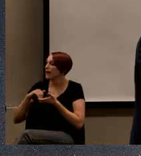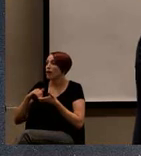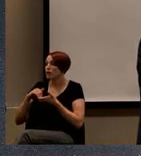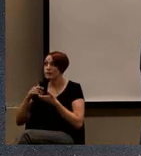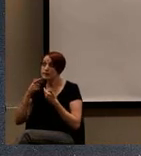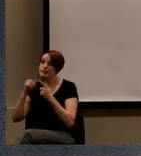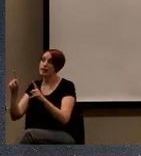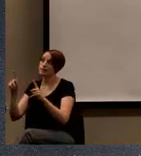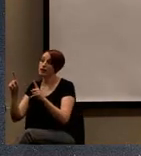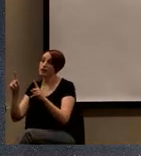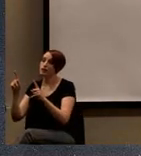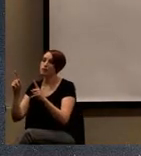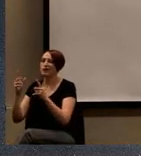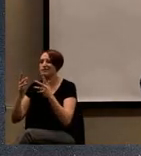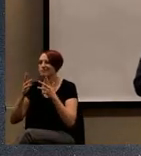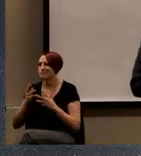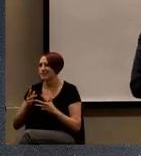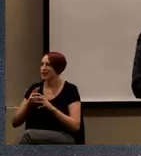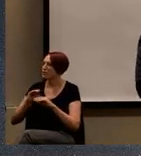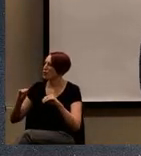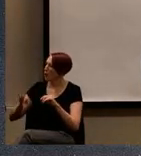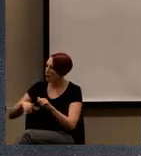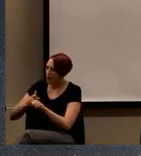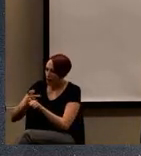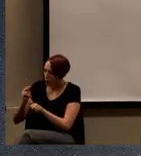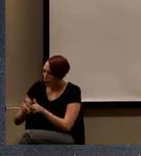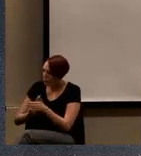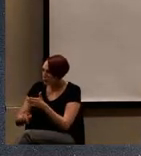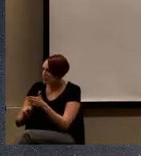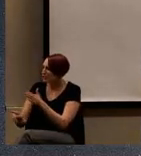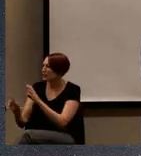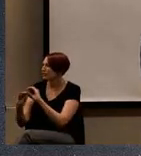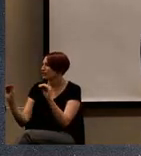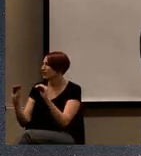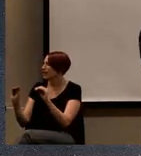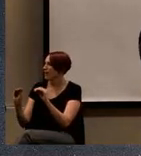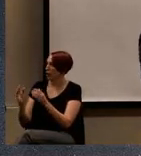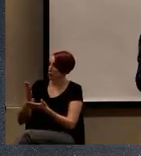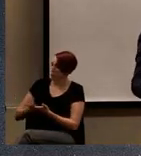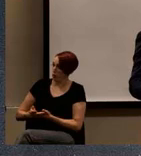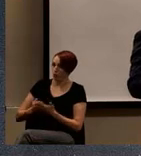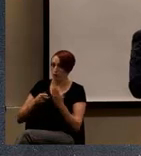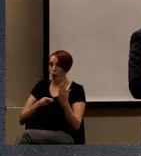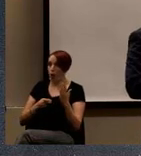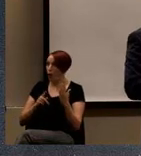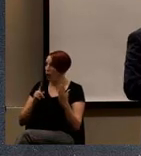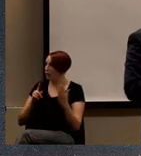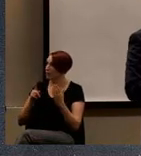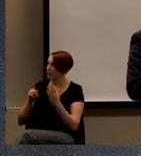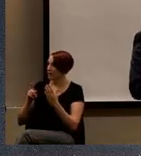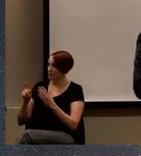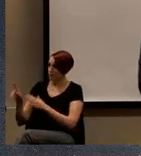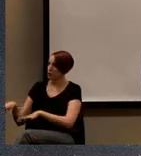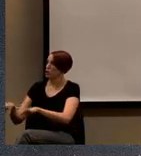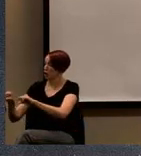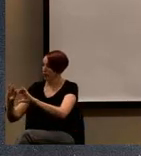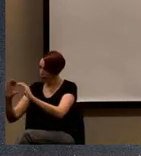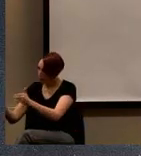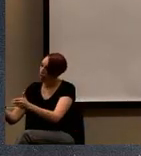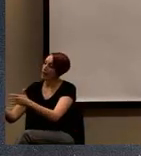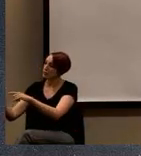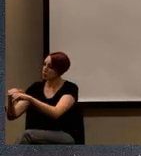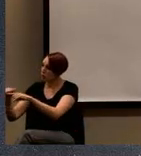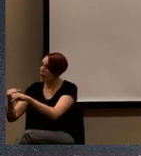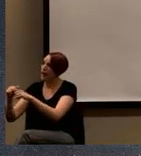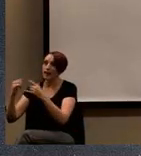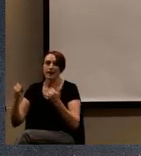we didn't do any like follow-up research that was able to show us that people who went through the Stepping On program were